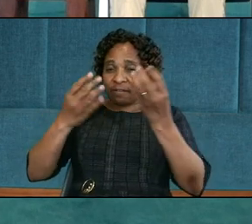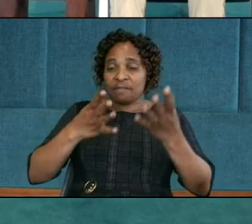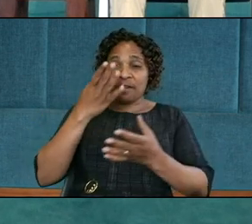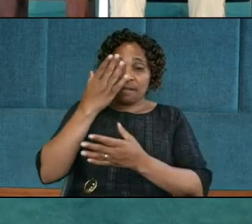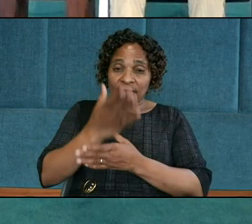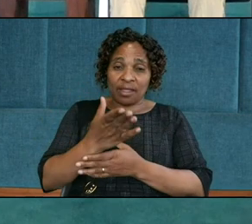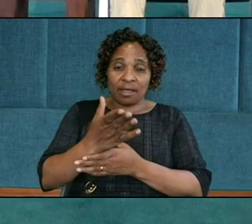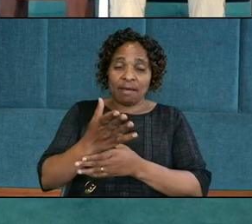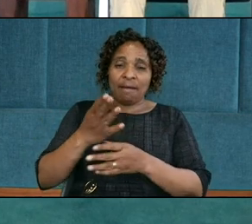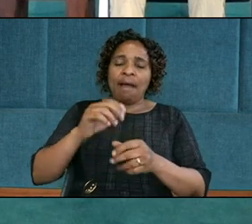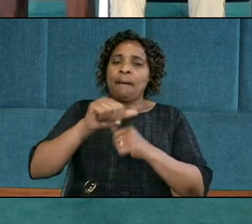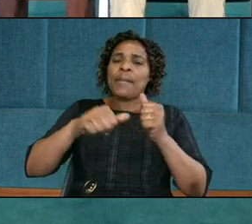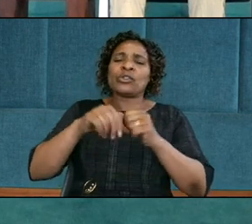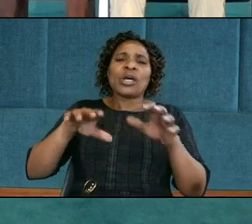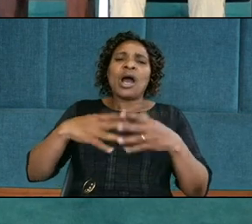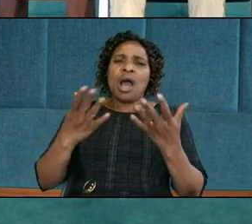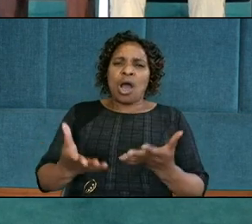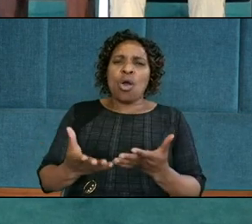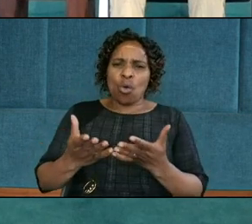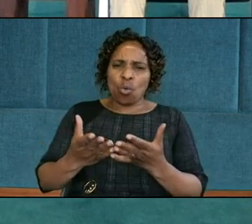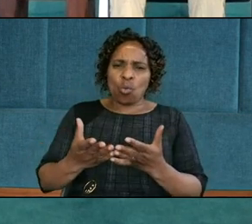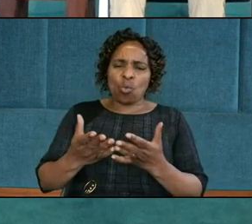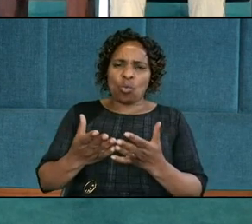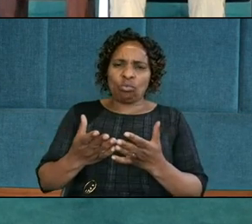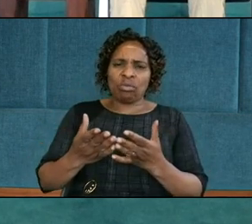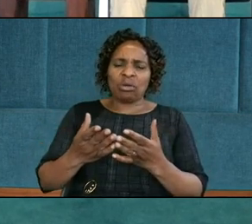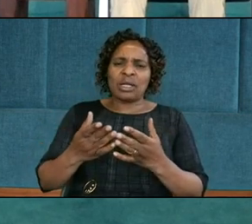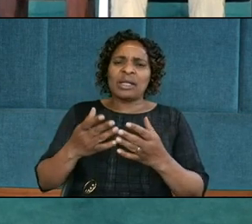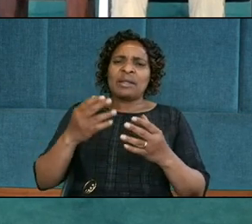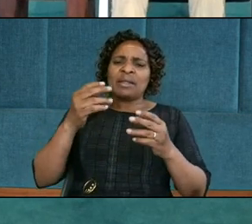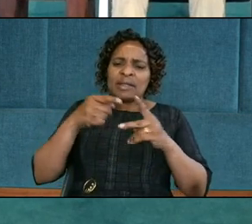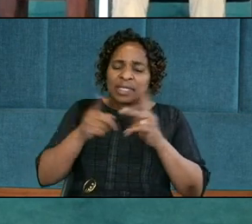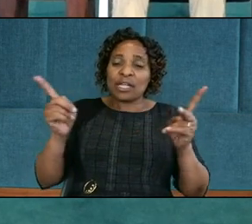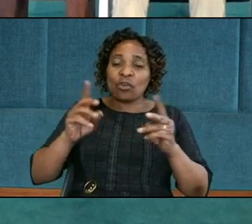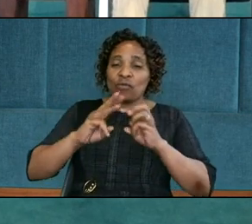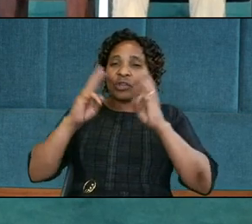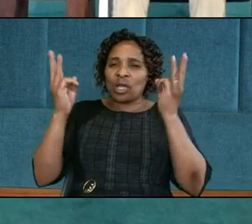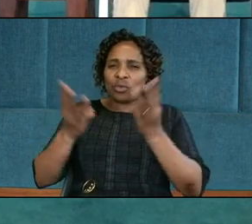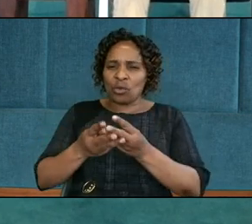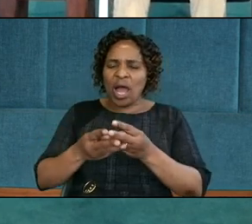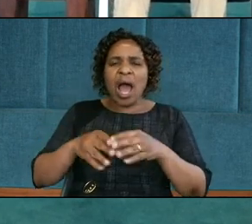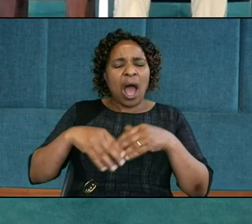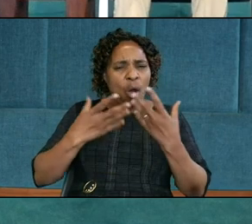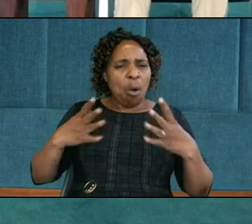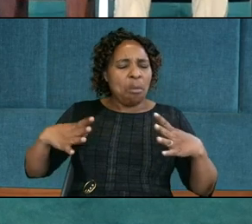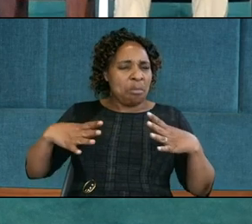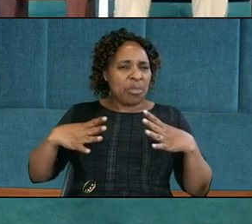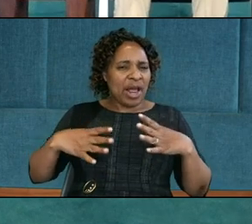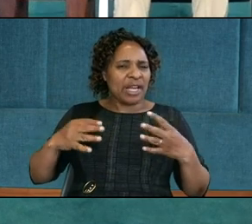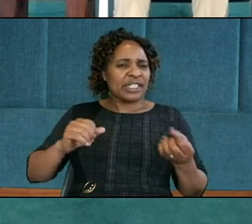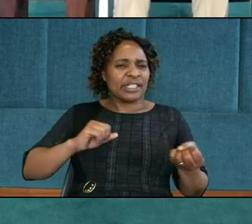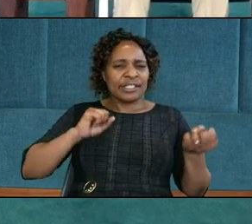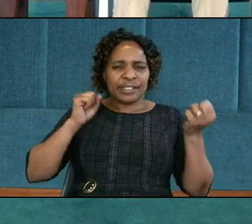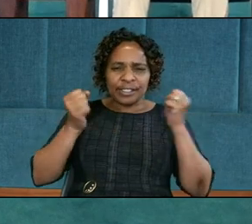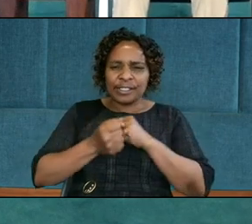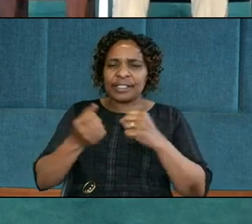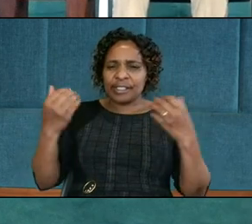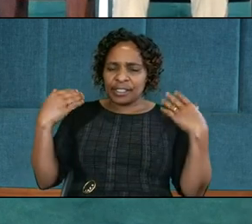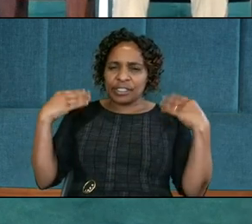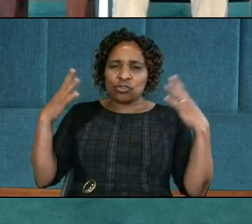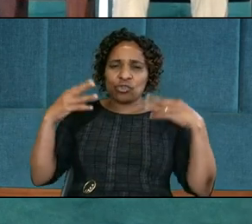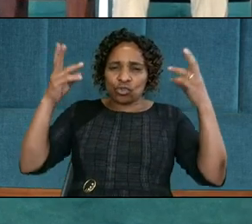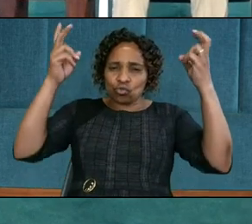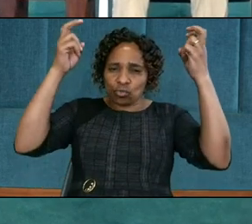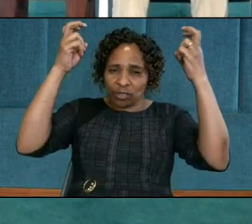how pride, really, at the beginning of the world, and we know it, how pride changed angels into